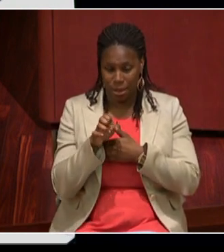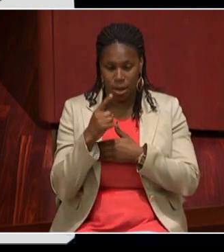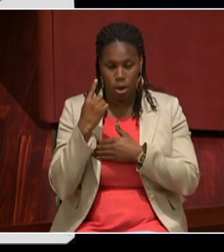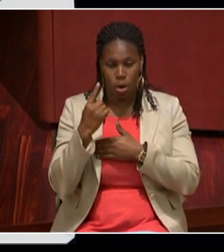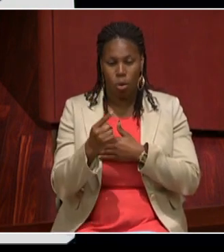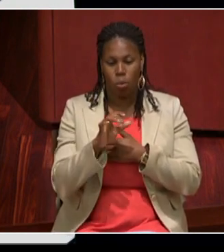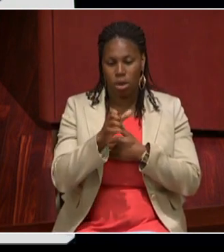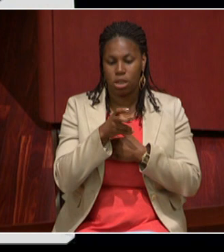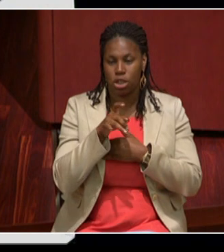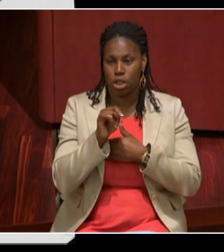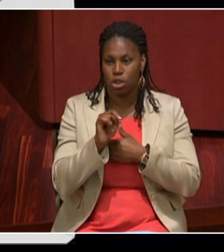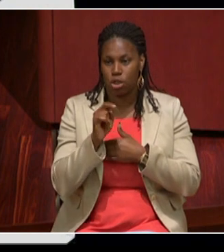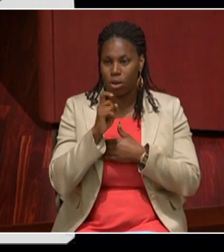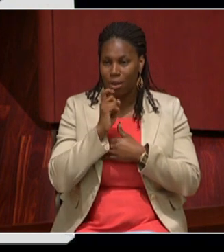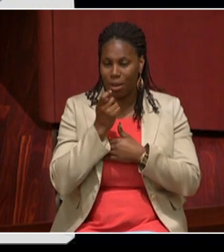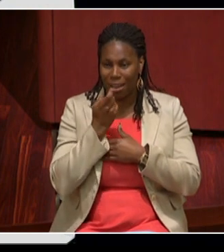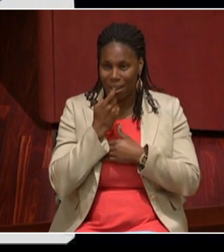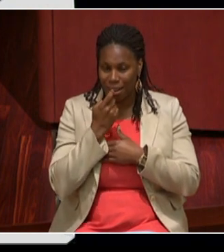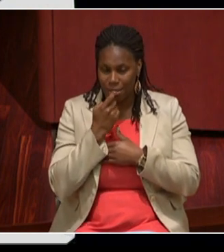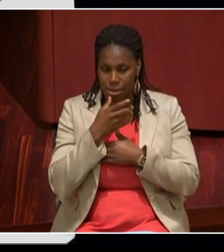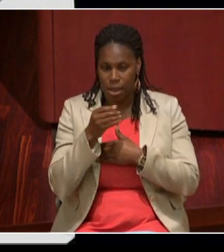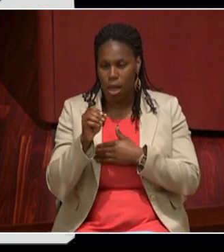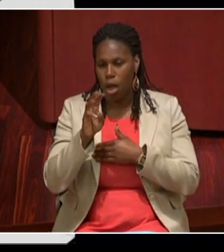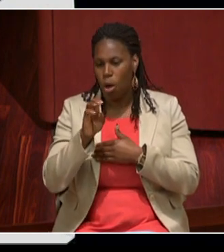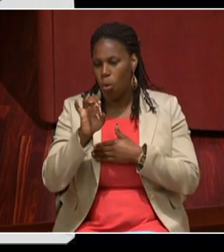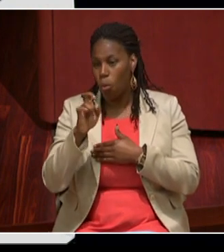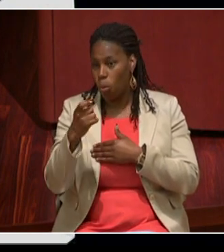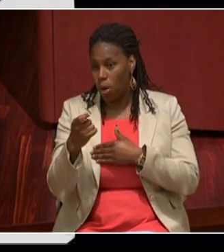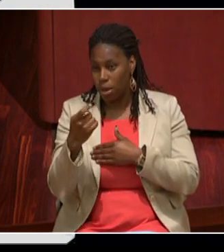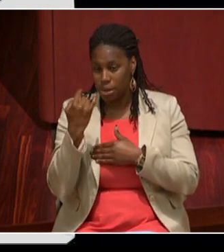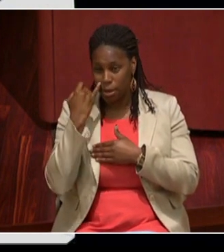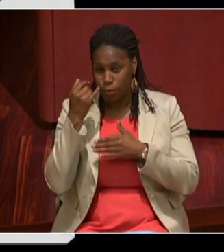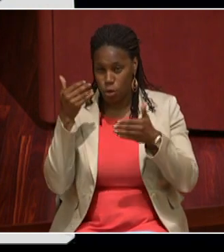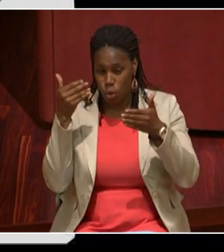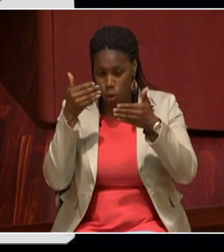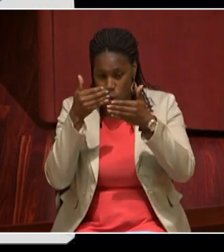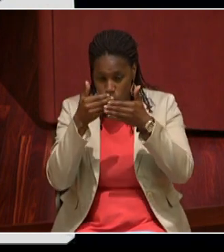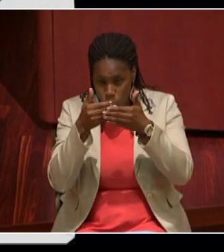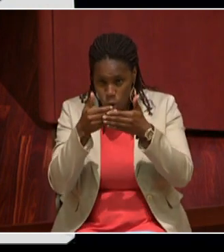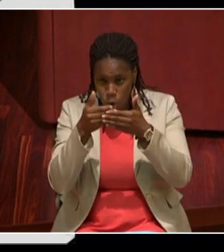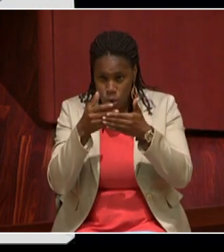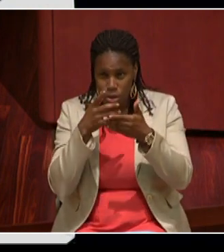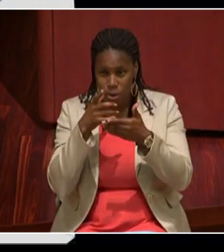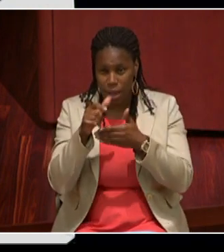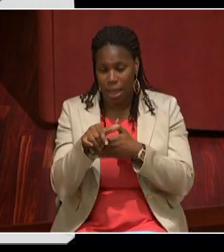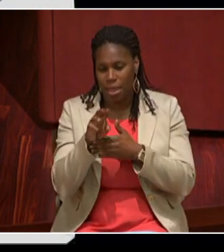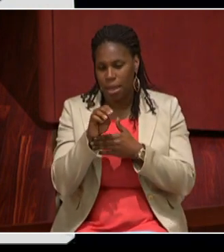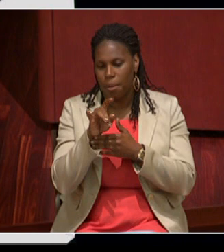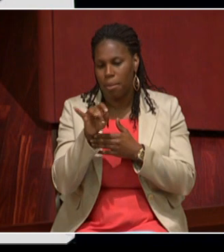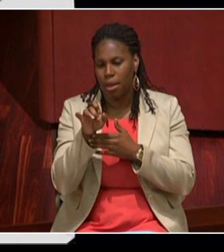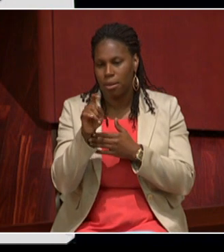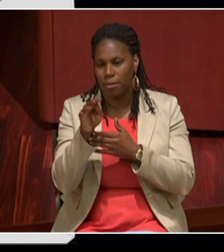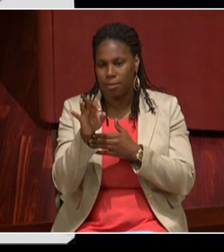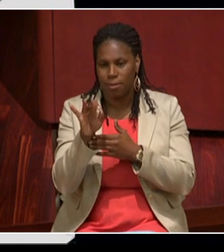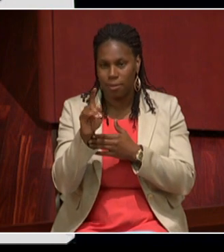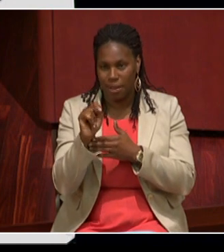and 1 box of sealing wax. If you look a little closer at the manifest,